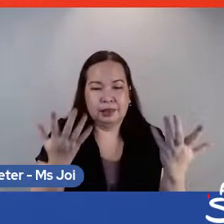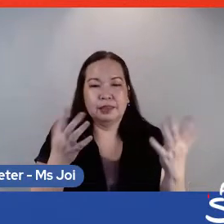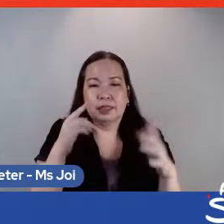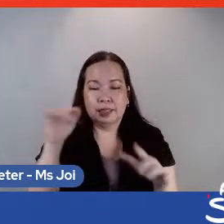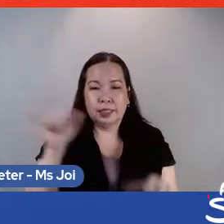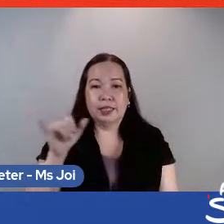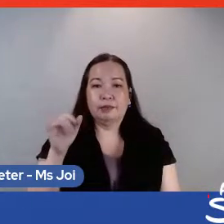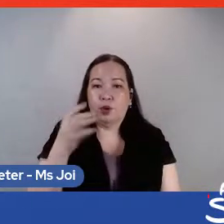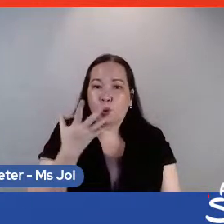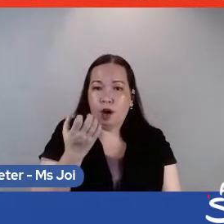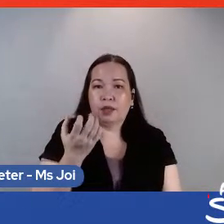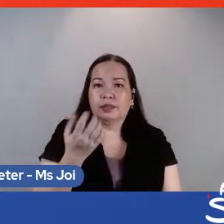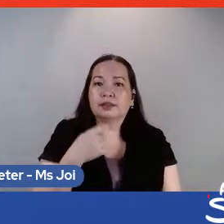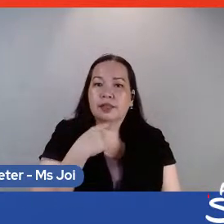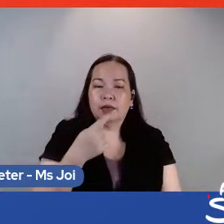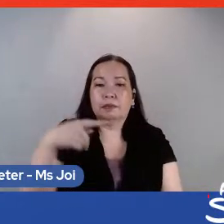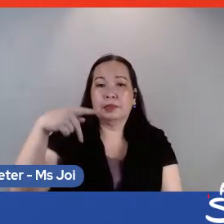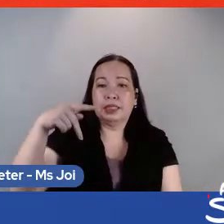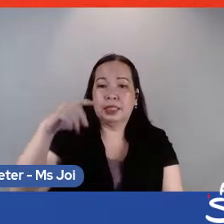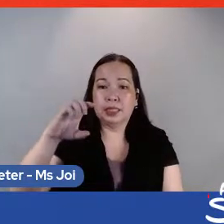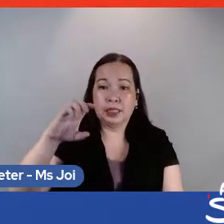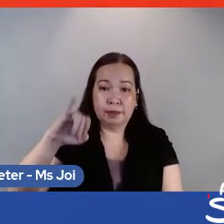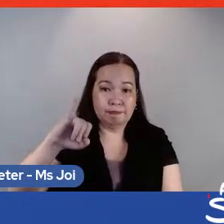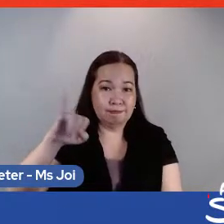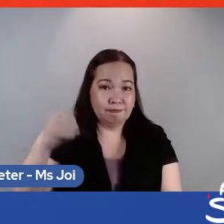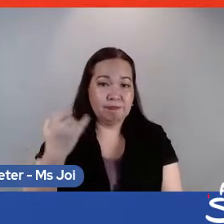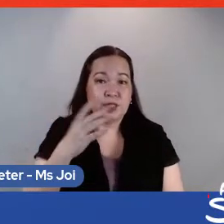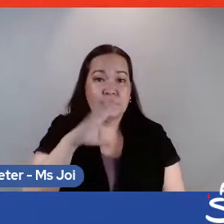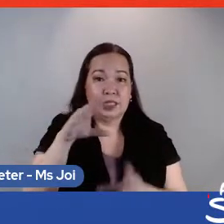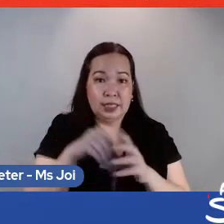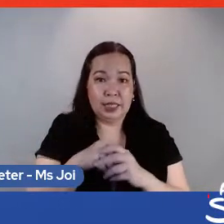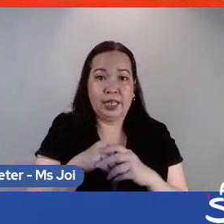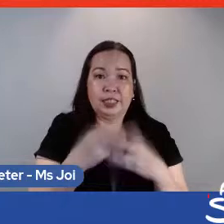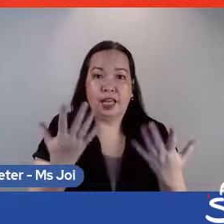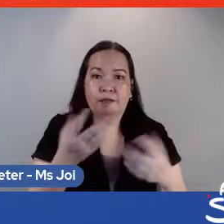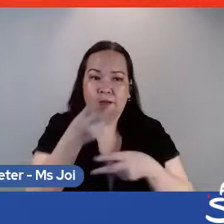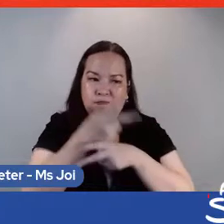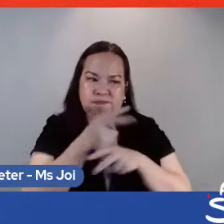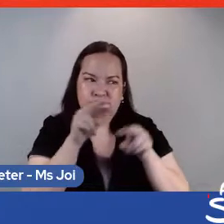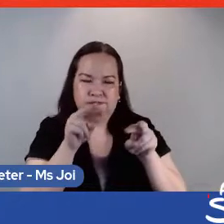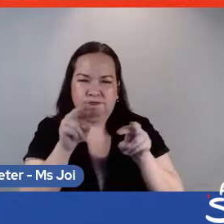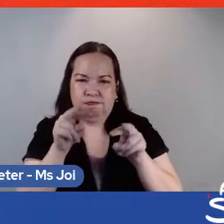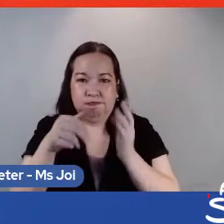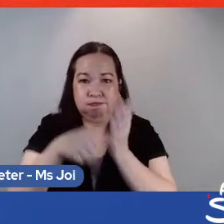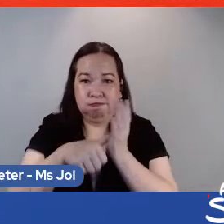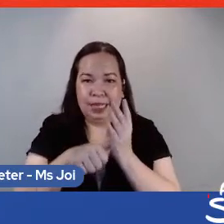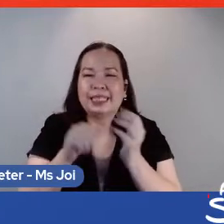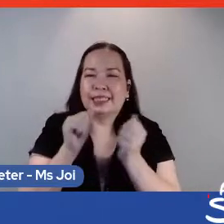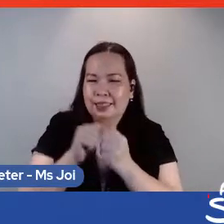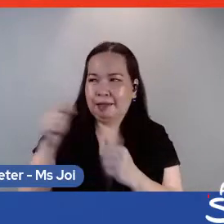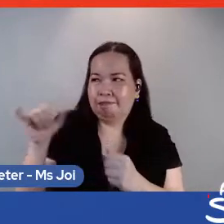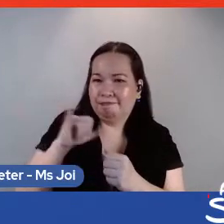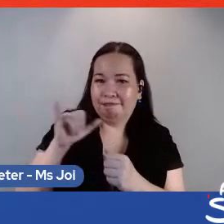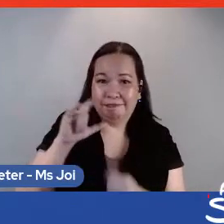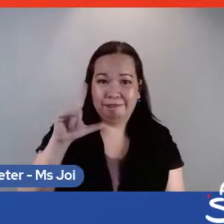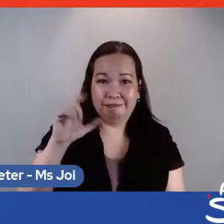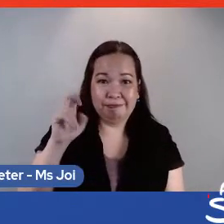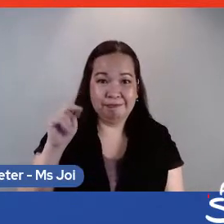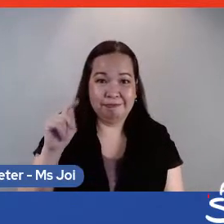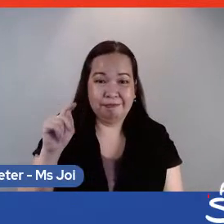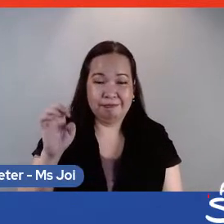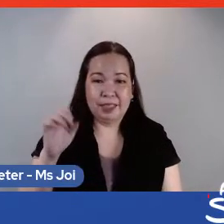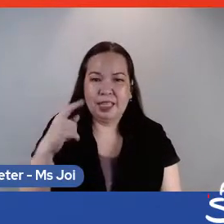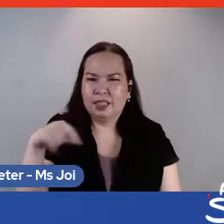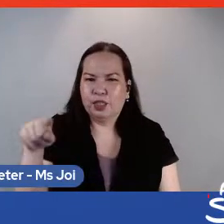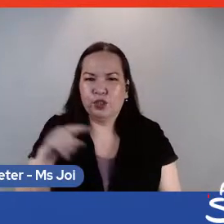of has been part of coalition of election watchdogs, and which includes Lente, and other freedom